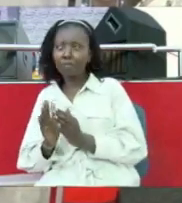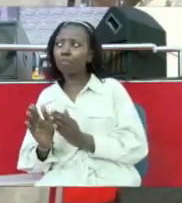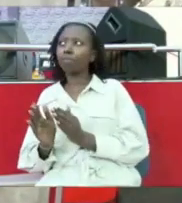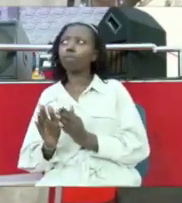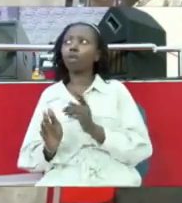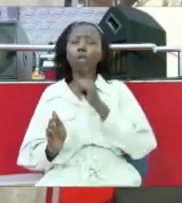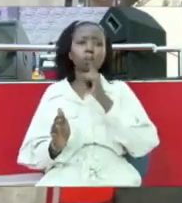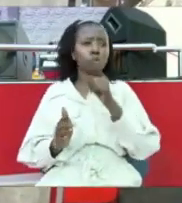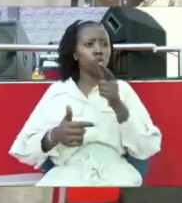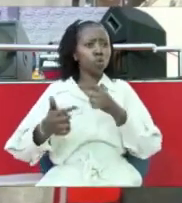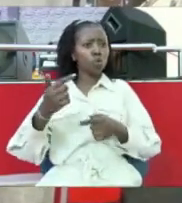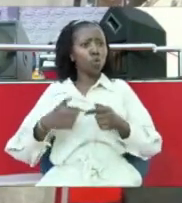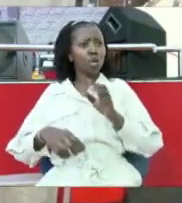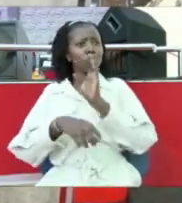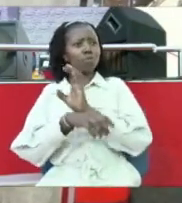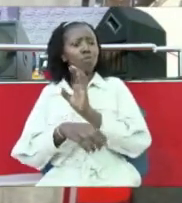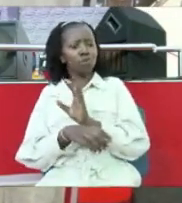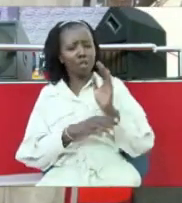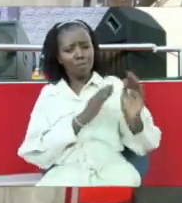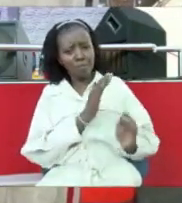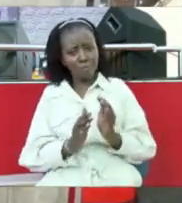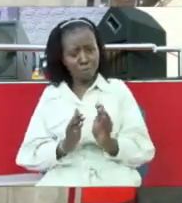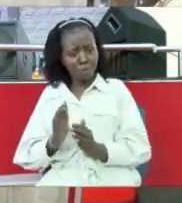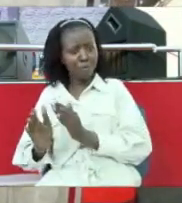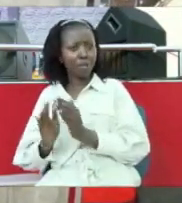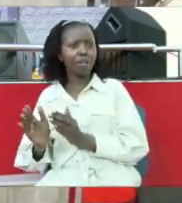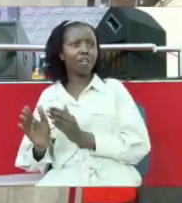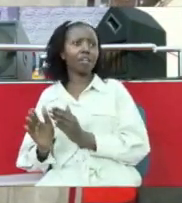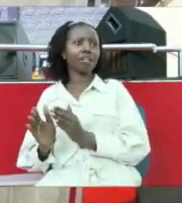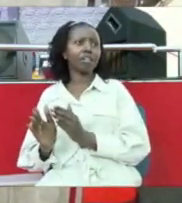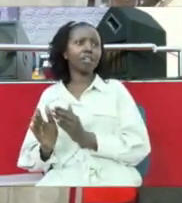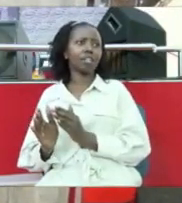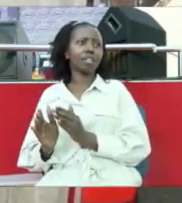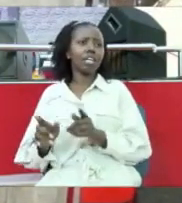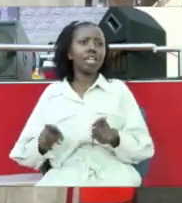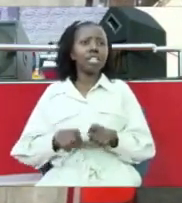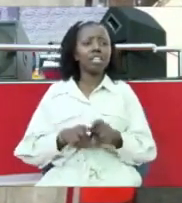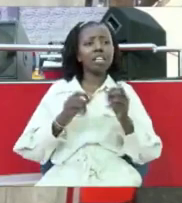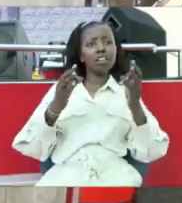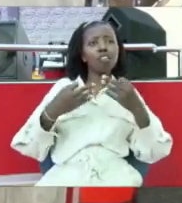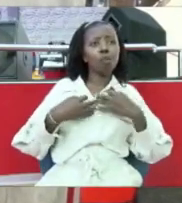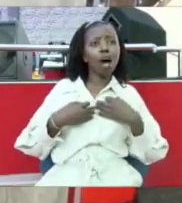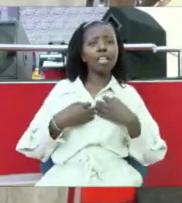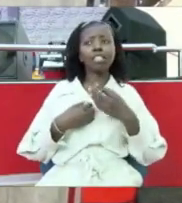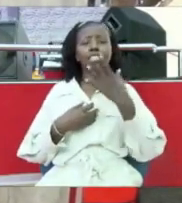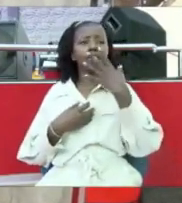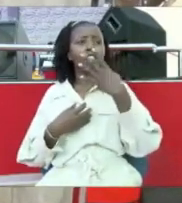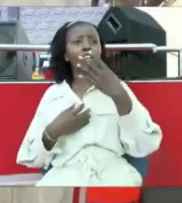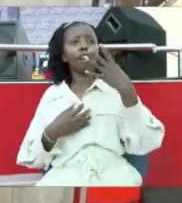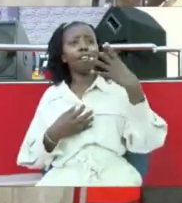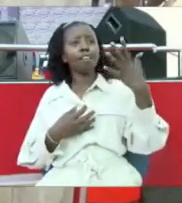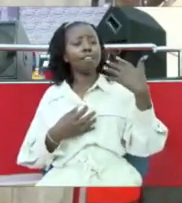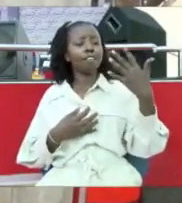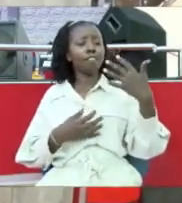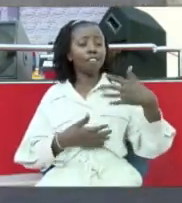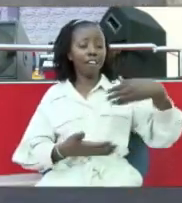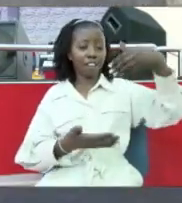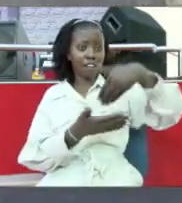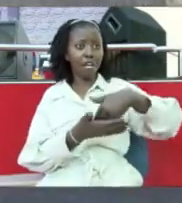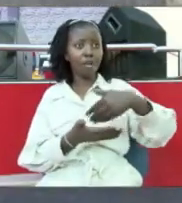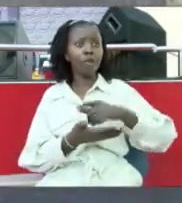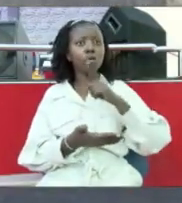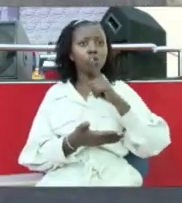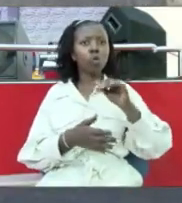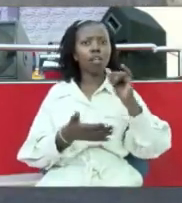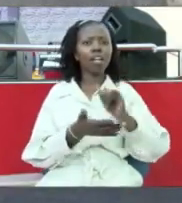you come to church prepared. Unakuja kanisani kama umejiandaa. Carry the envelopes if you want 5. Chukua bahasha hata ukihitaji 5. So that every time you come there